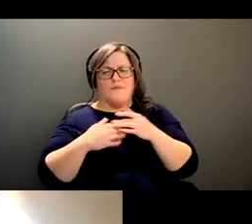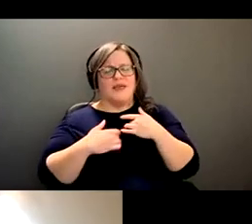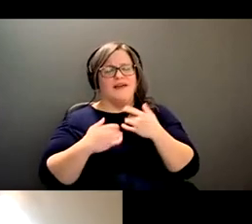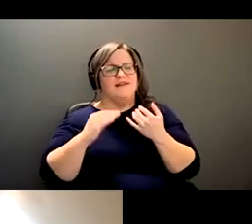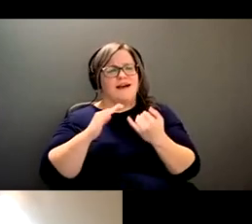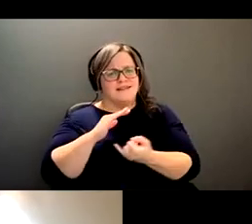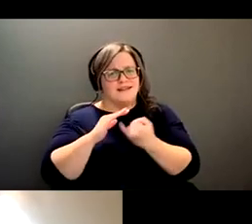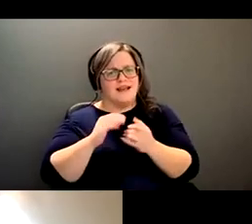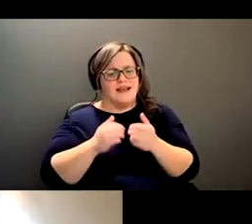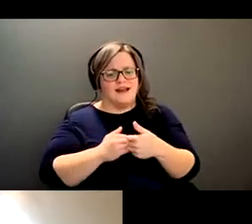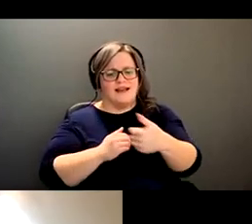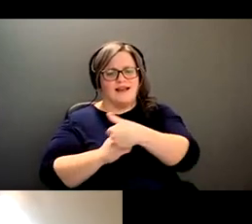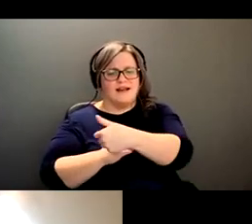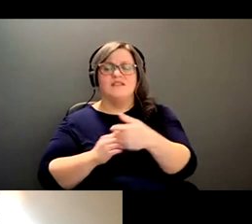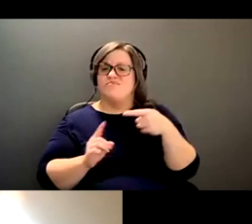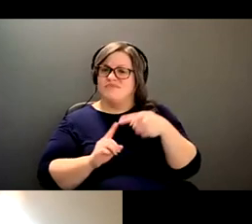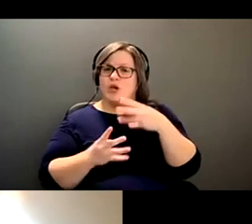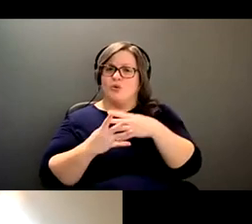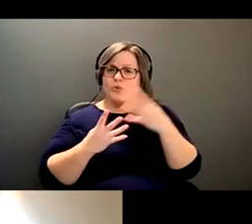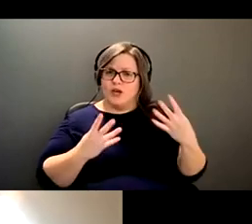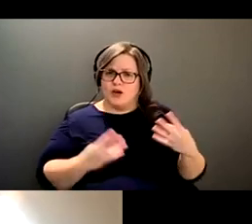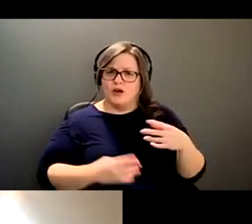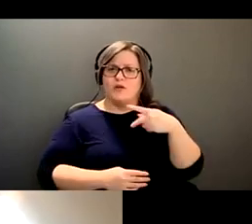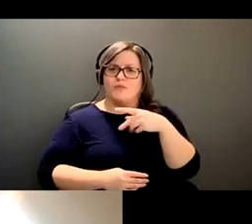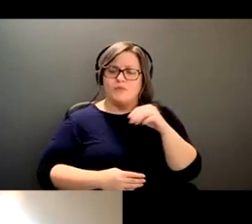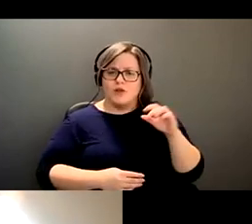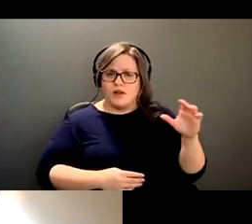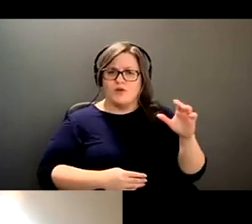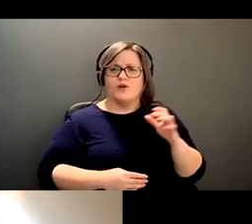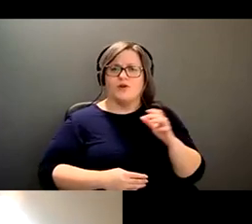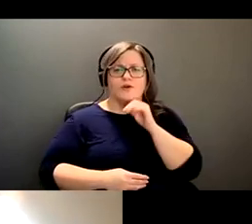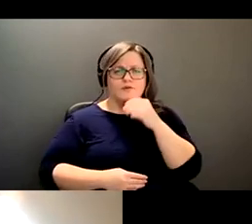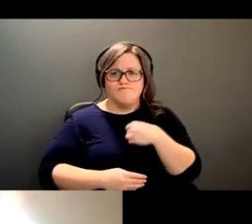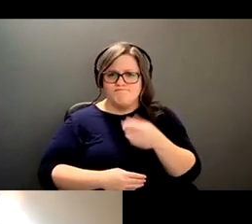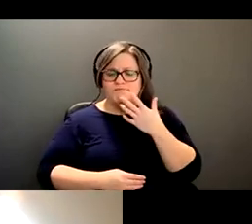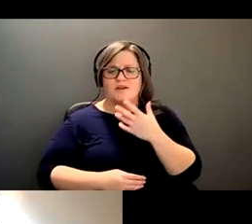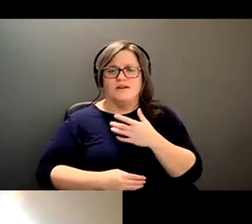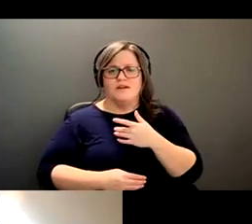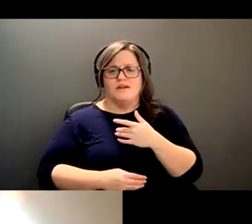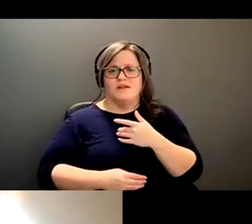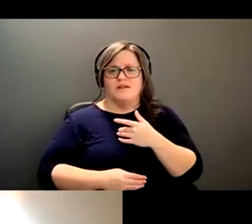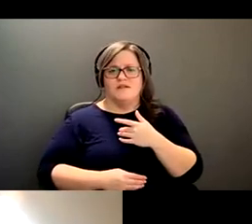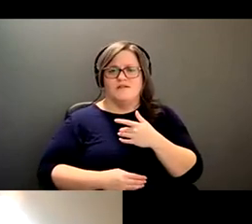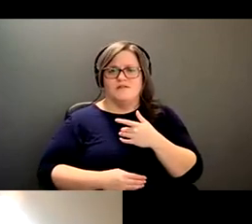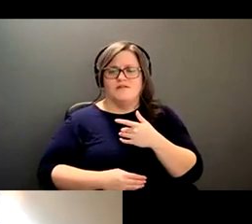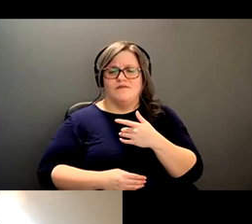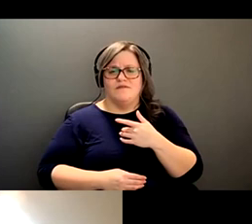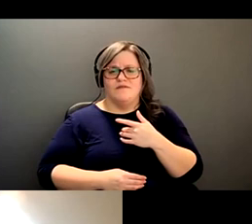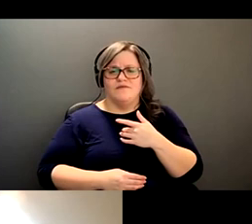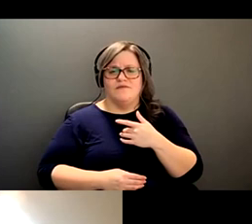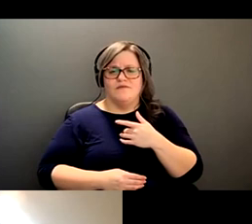feels, especially for like queer people of color, that we're somehow always the first ones to have done something, when